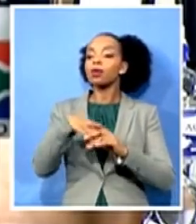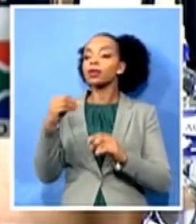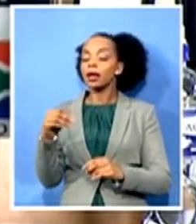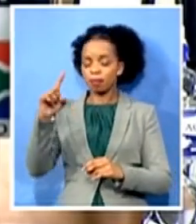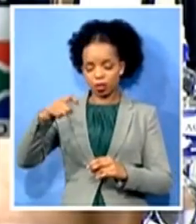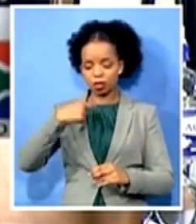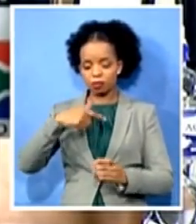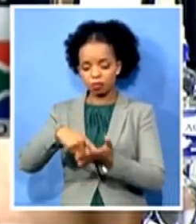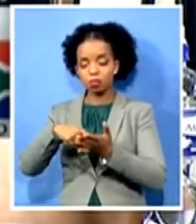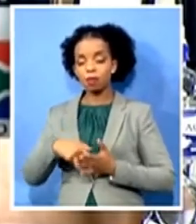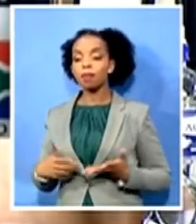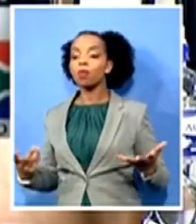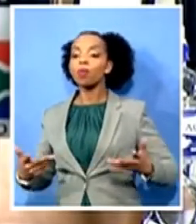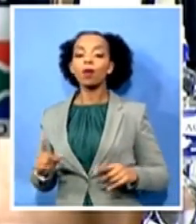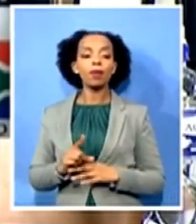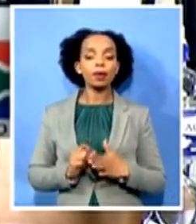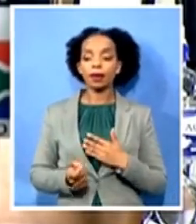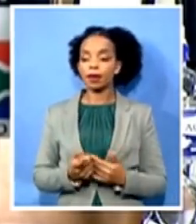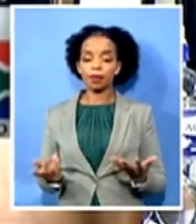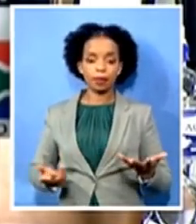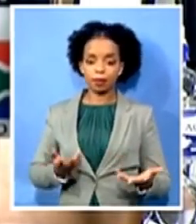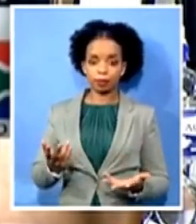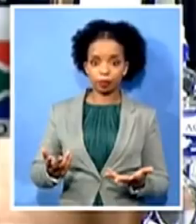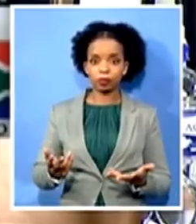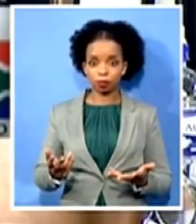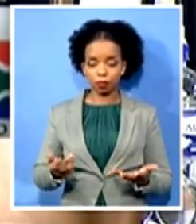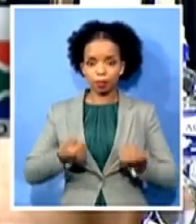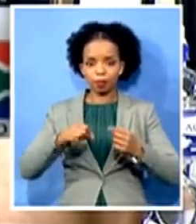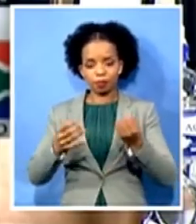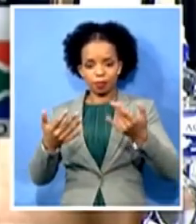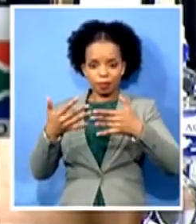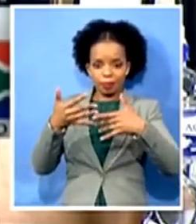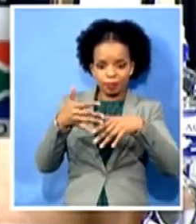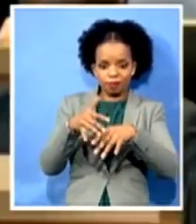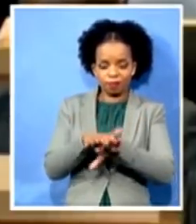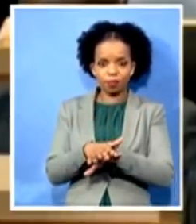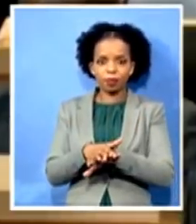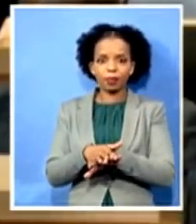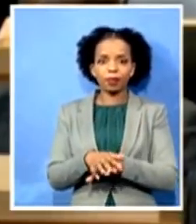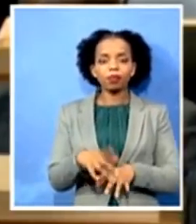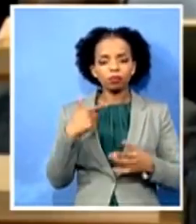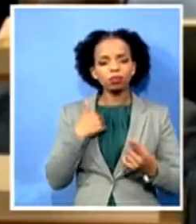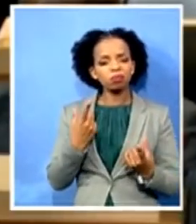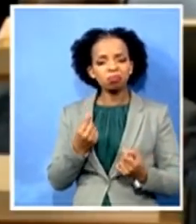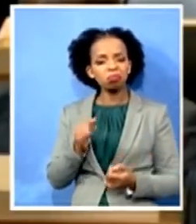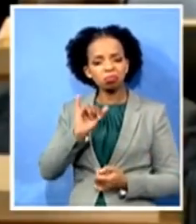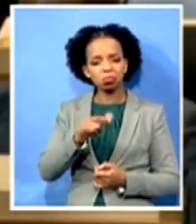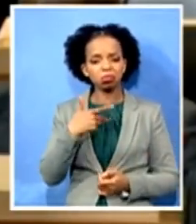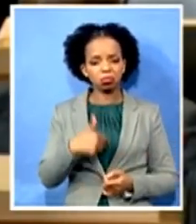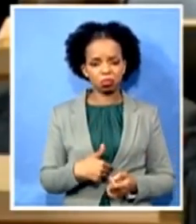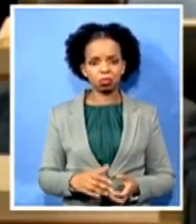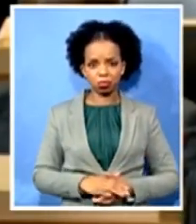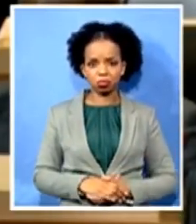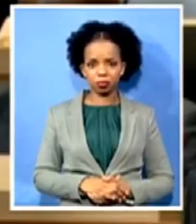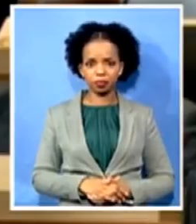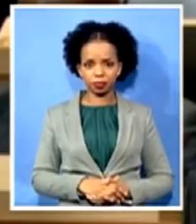implementations and the determination of the outputs. I would have done exactly that. Well, as I understand you describing the